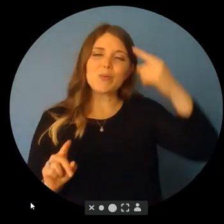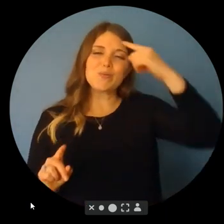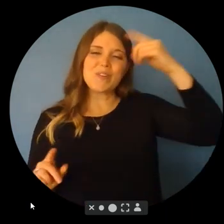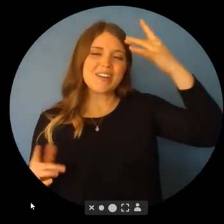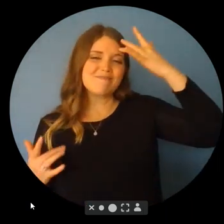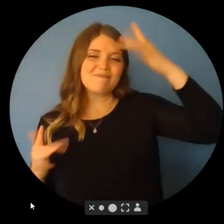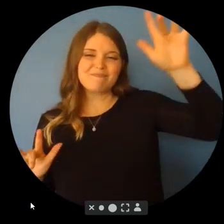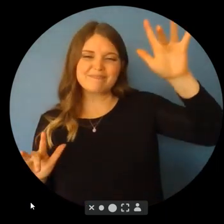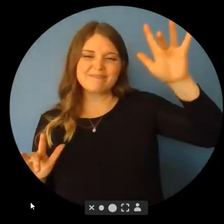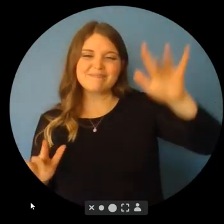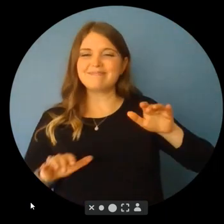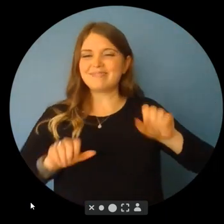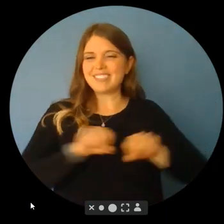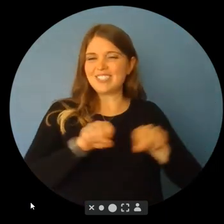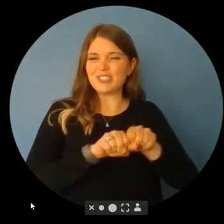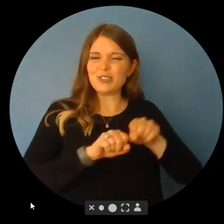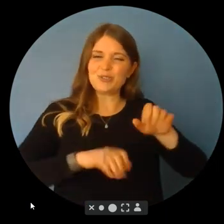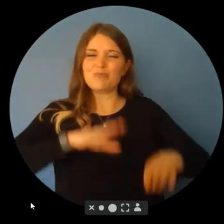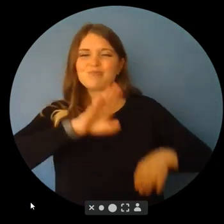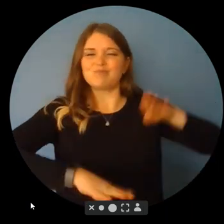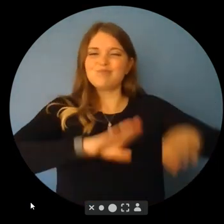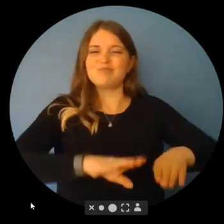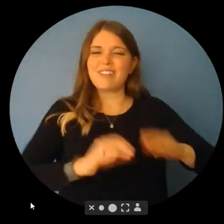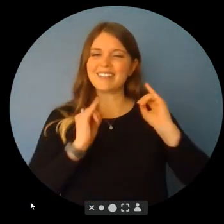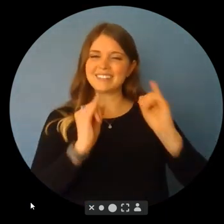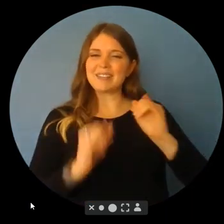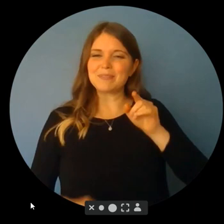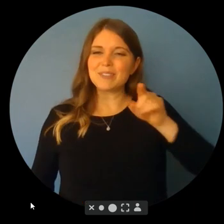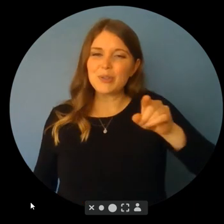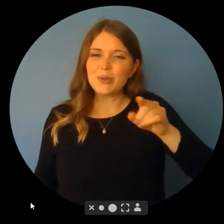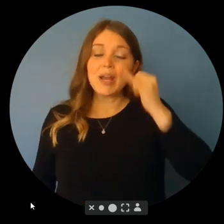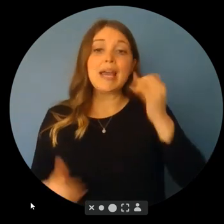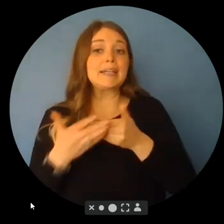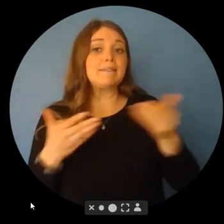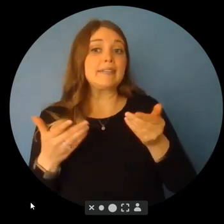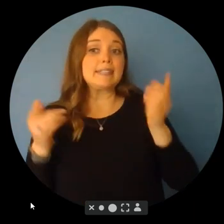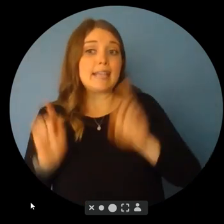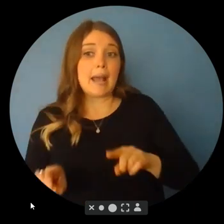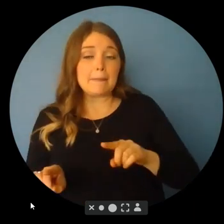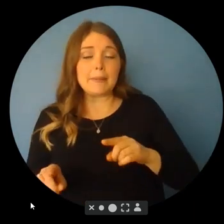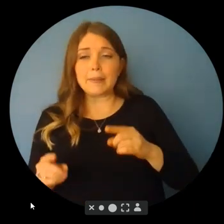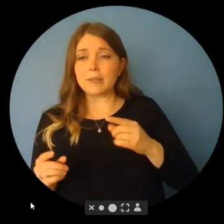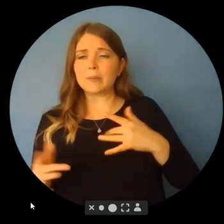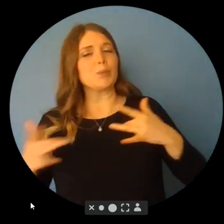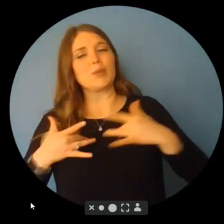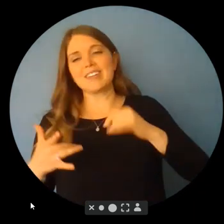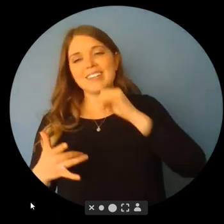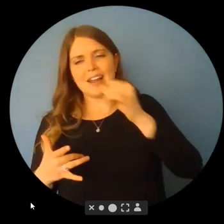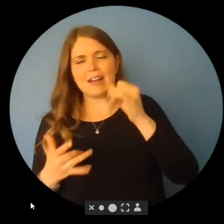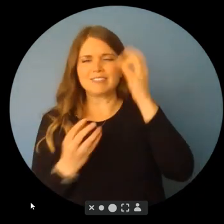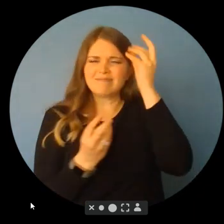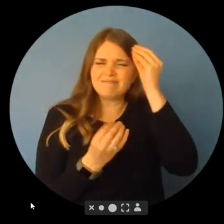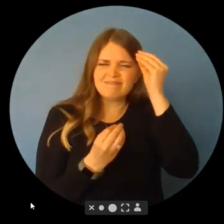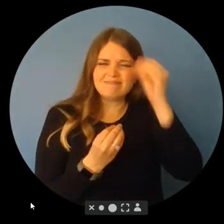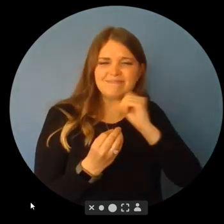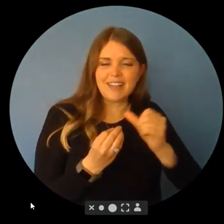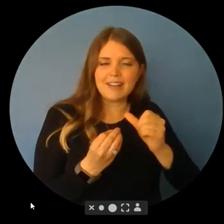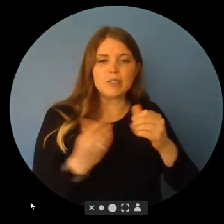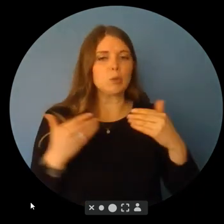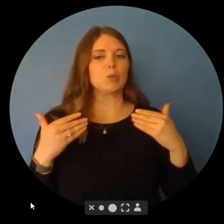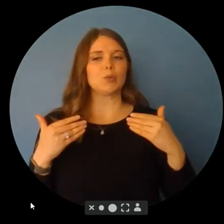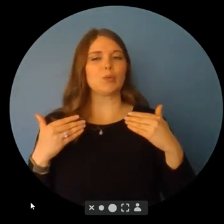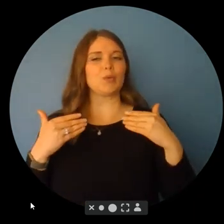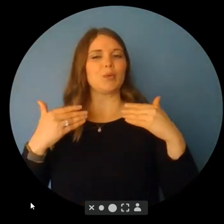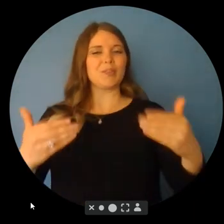you. And when things start to happen, don't worry, don't sue. Just go right along.